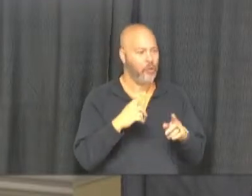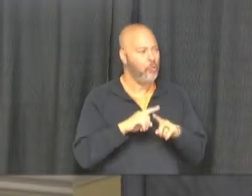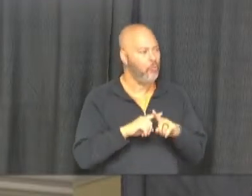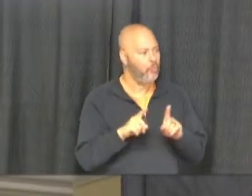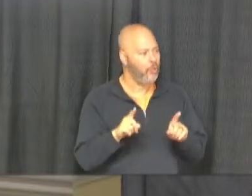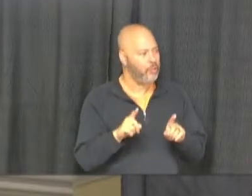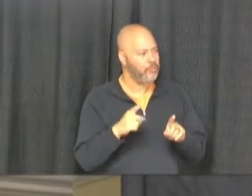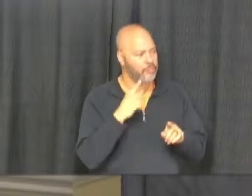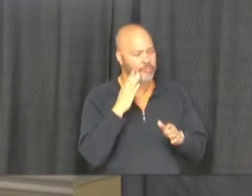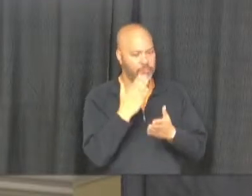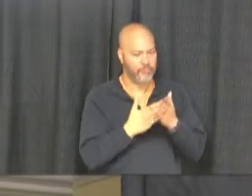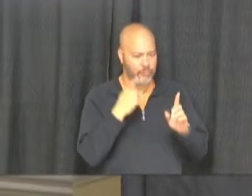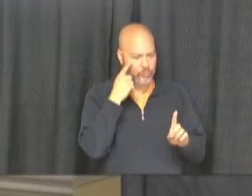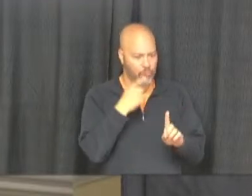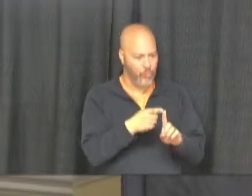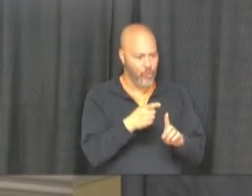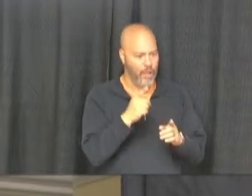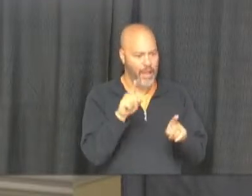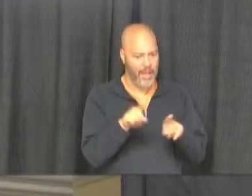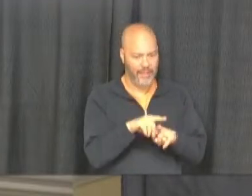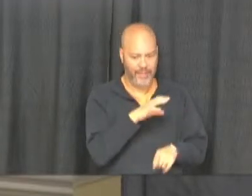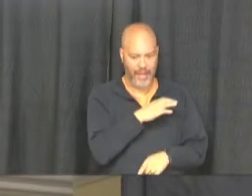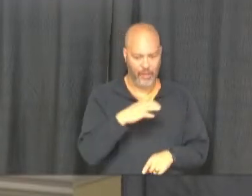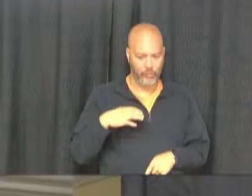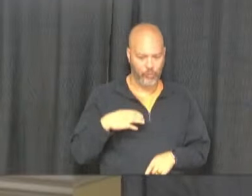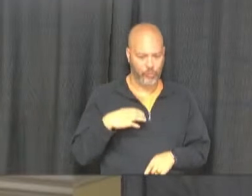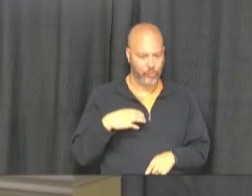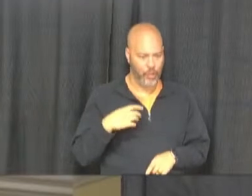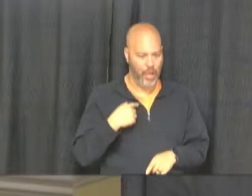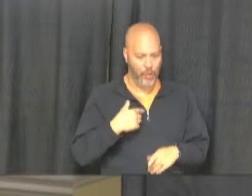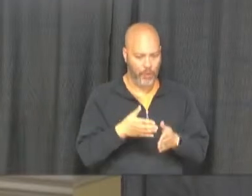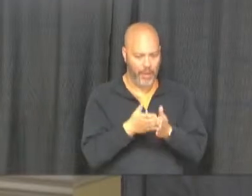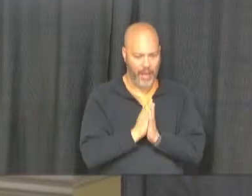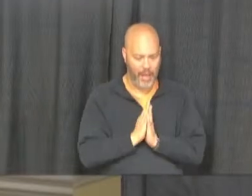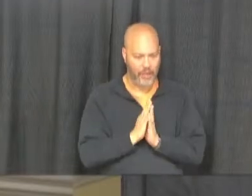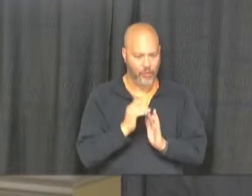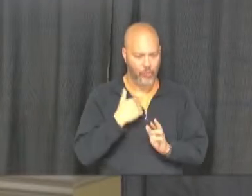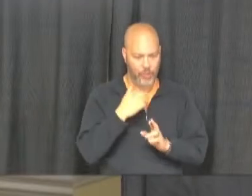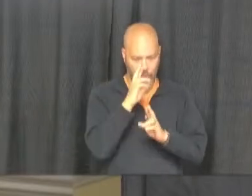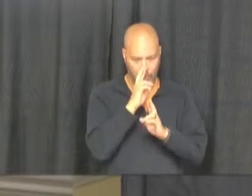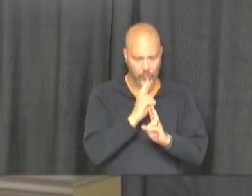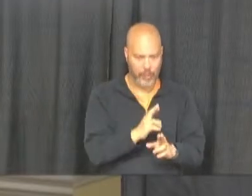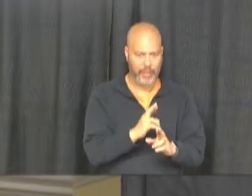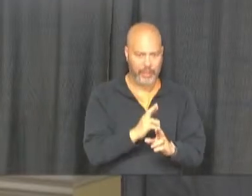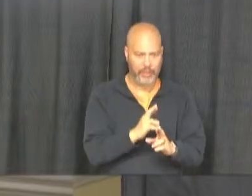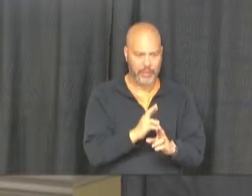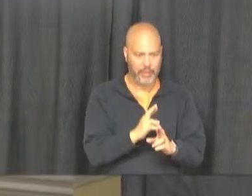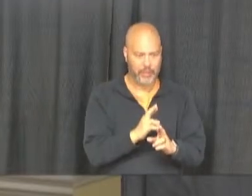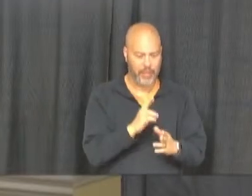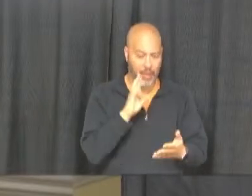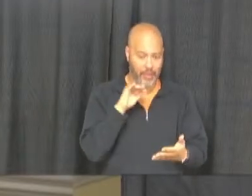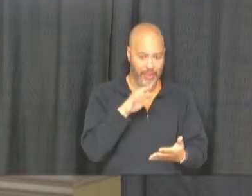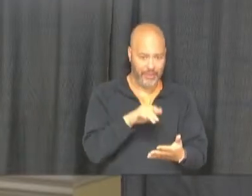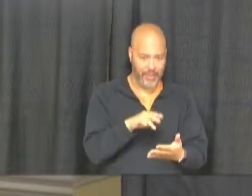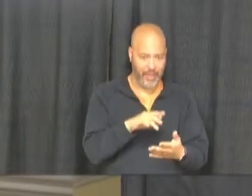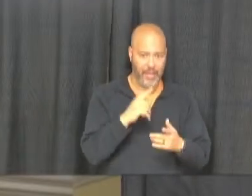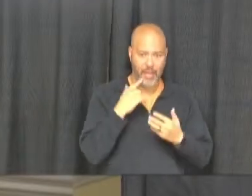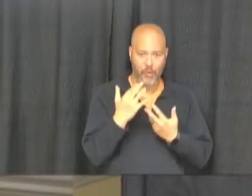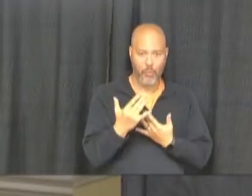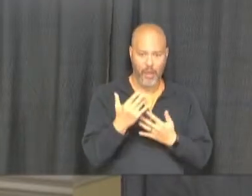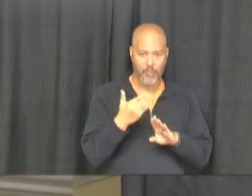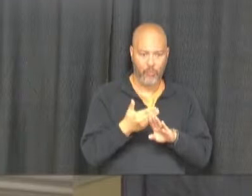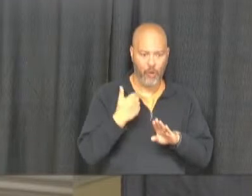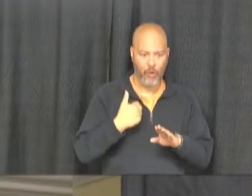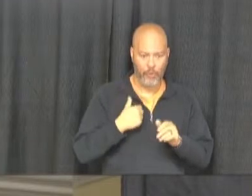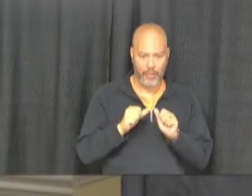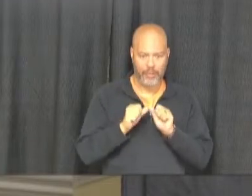So at some point we're, as a council, I would ask that we respect the study and wait for it before